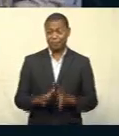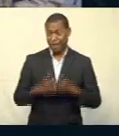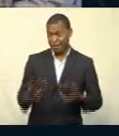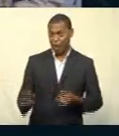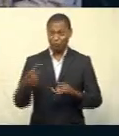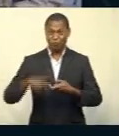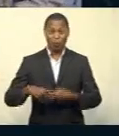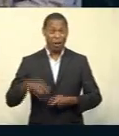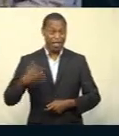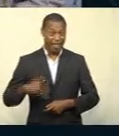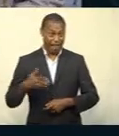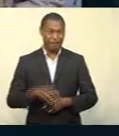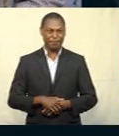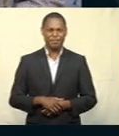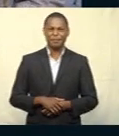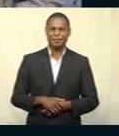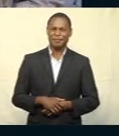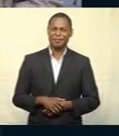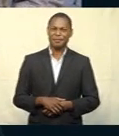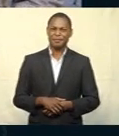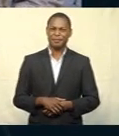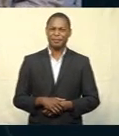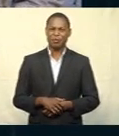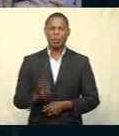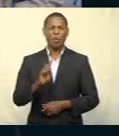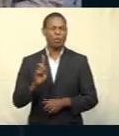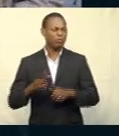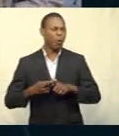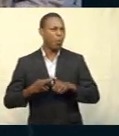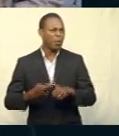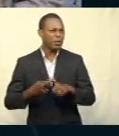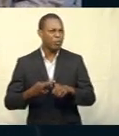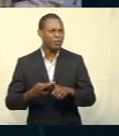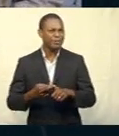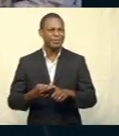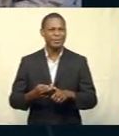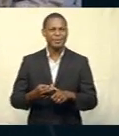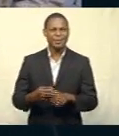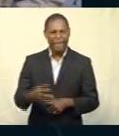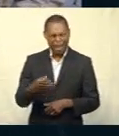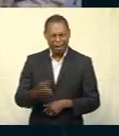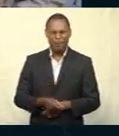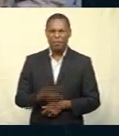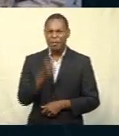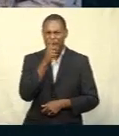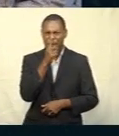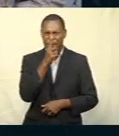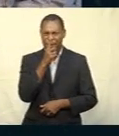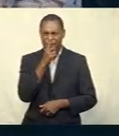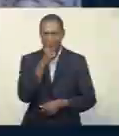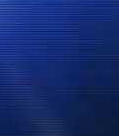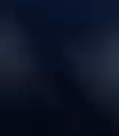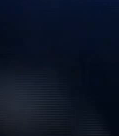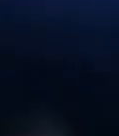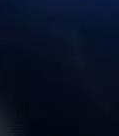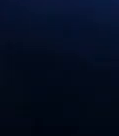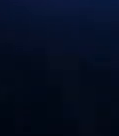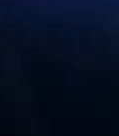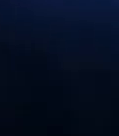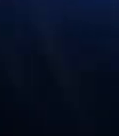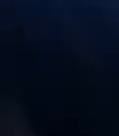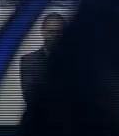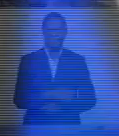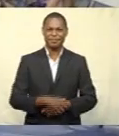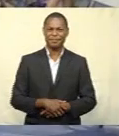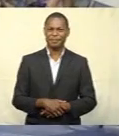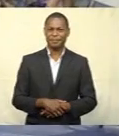now from the Vodafone Arena. Koroi, what response have we been able to gauge from Fijians who turned up for vaccination today? Vinaka, Edwin, as